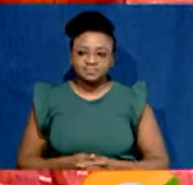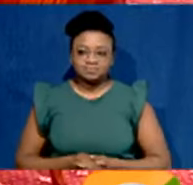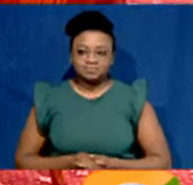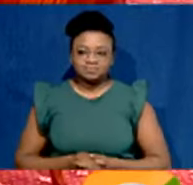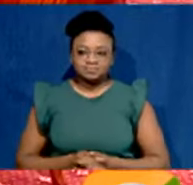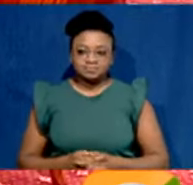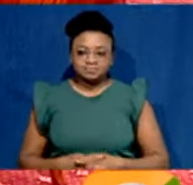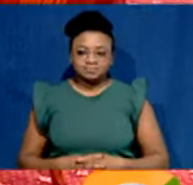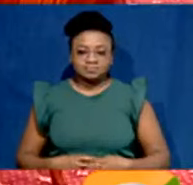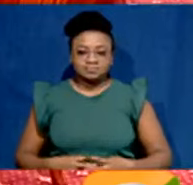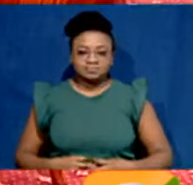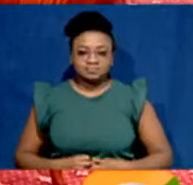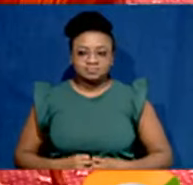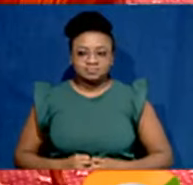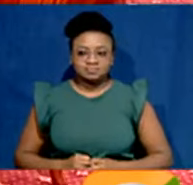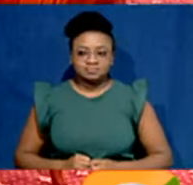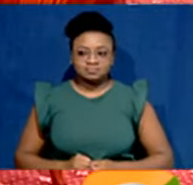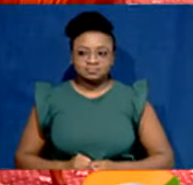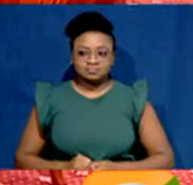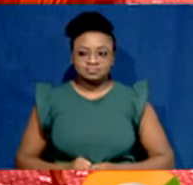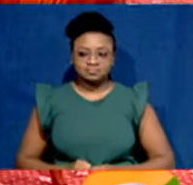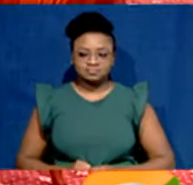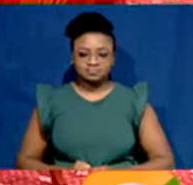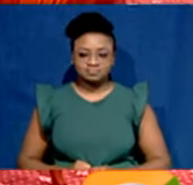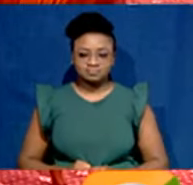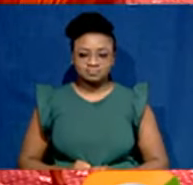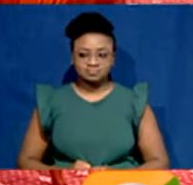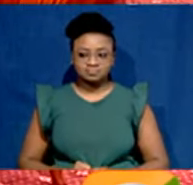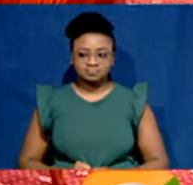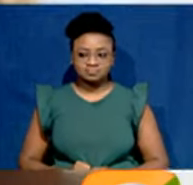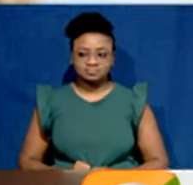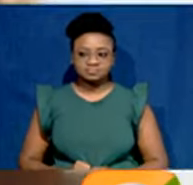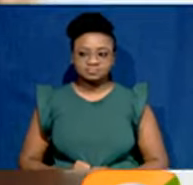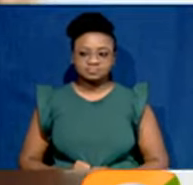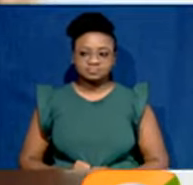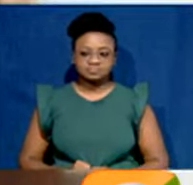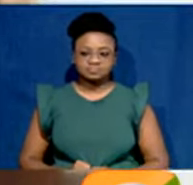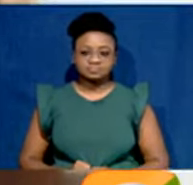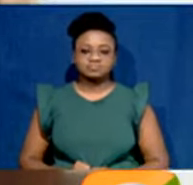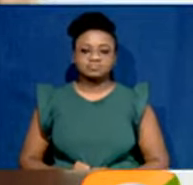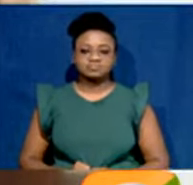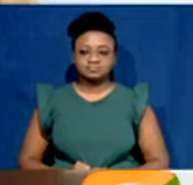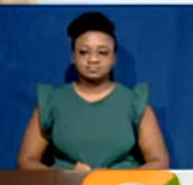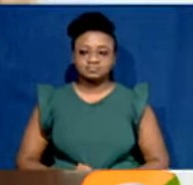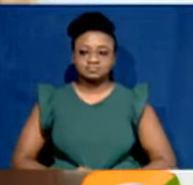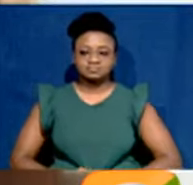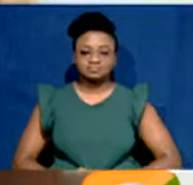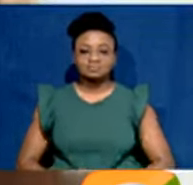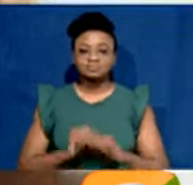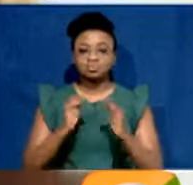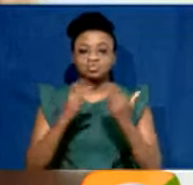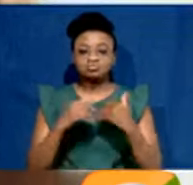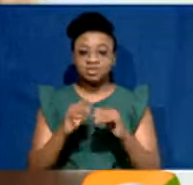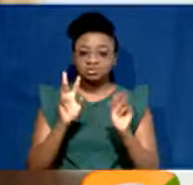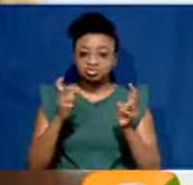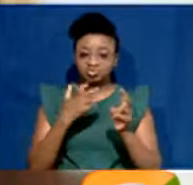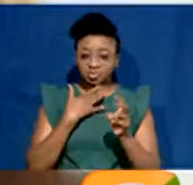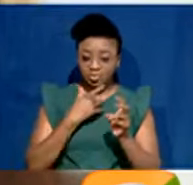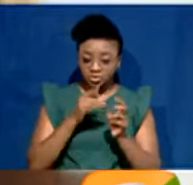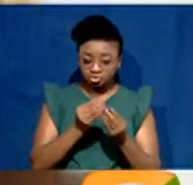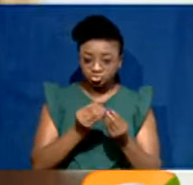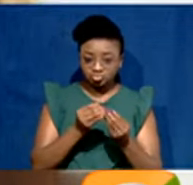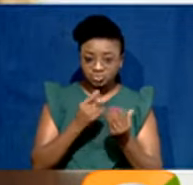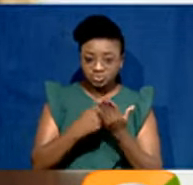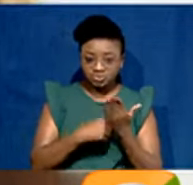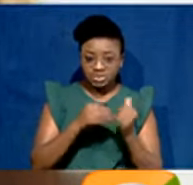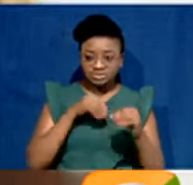moment, yeah? Yes. Because we need to transition in the next few minutes to the question of corruption and the war against it. Yeah. But you're saying